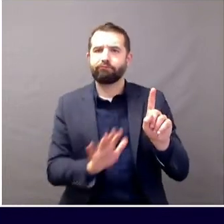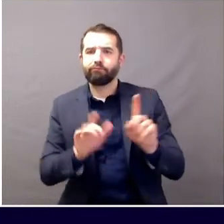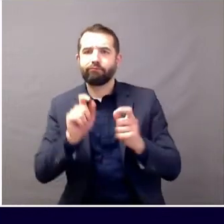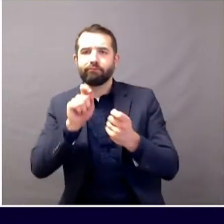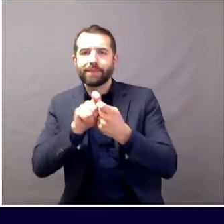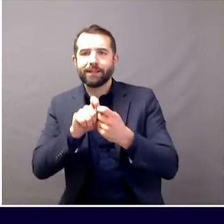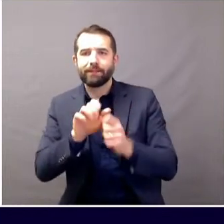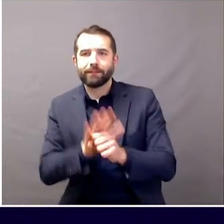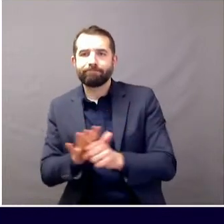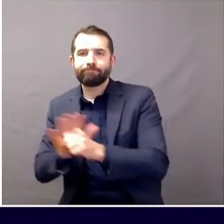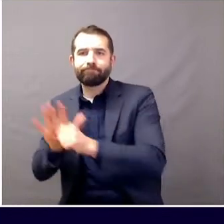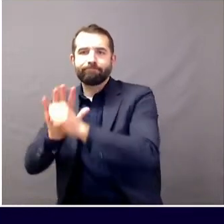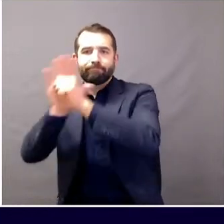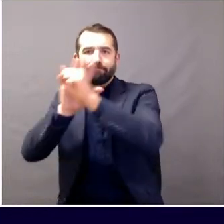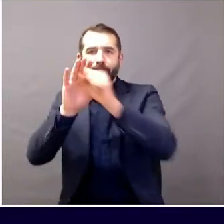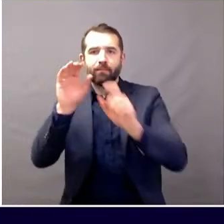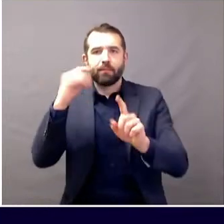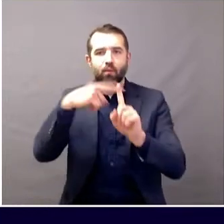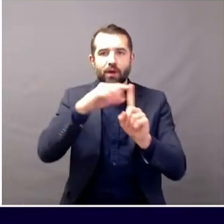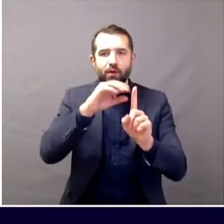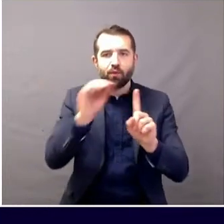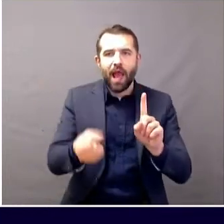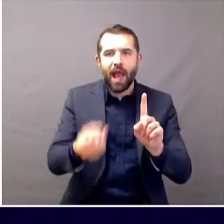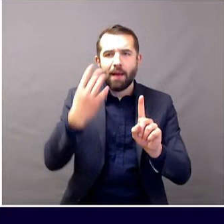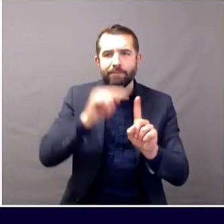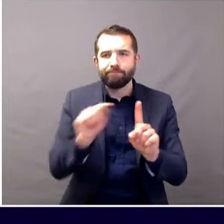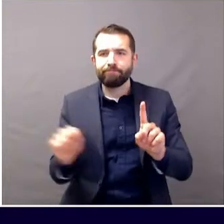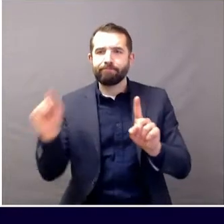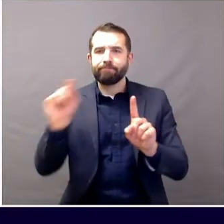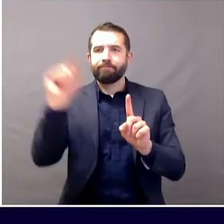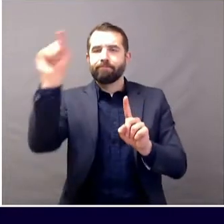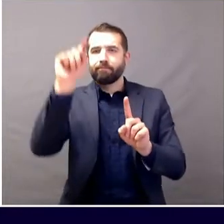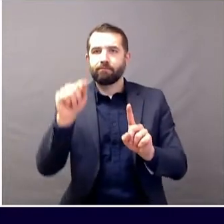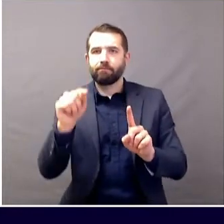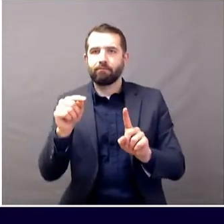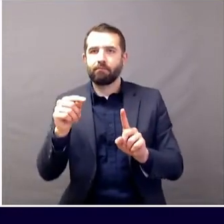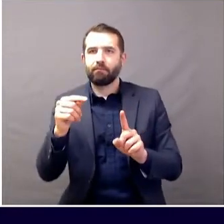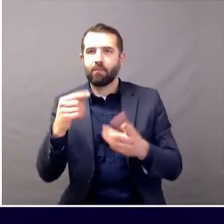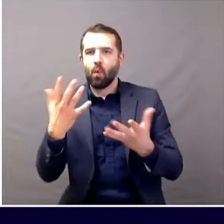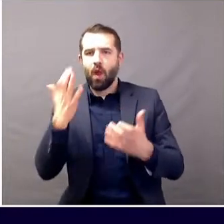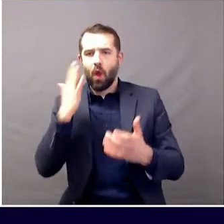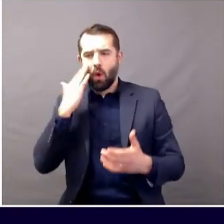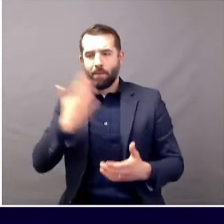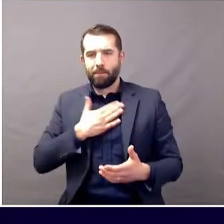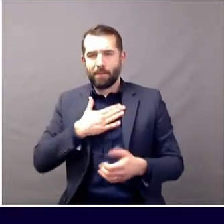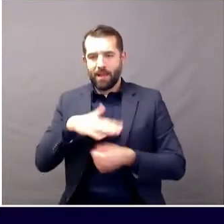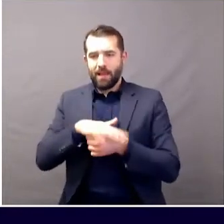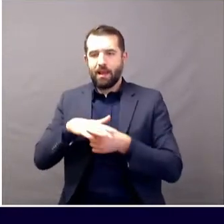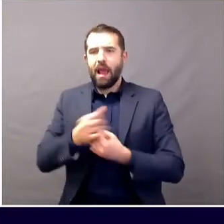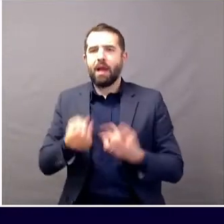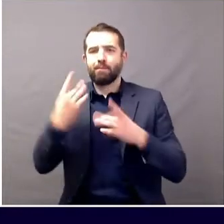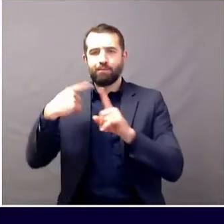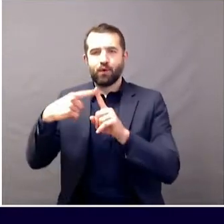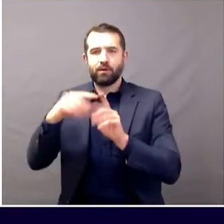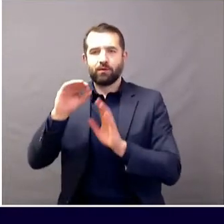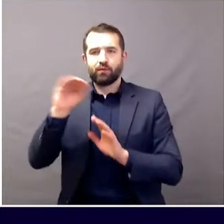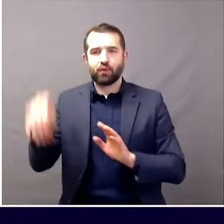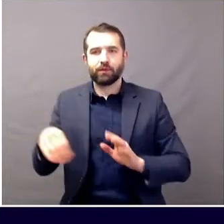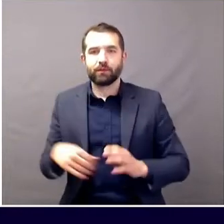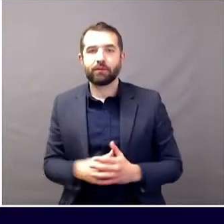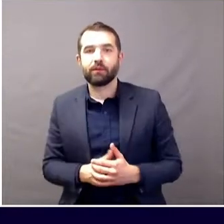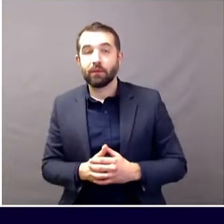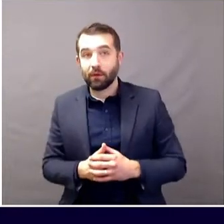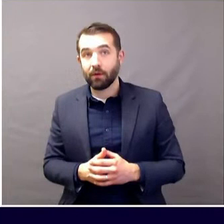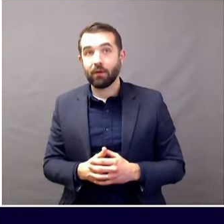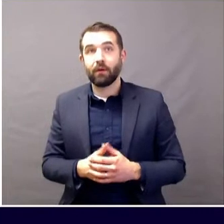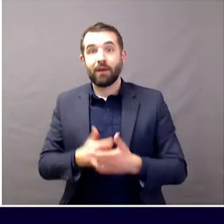former question, we just updated our website in light of what you noted late last week with a brand